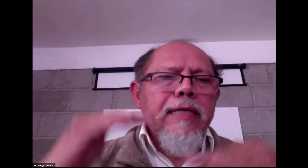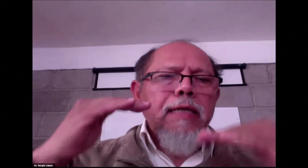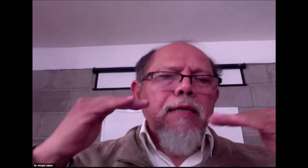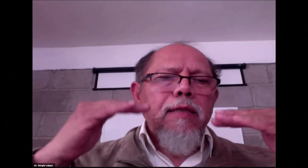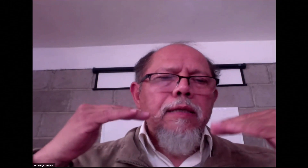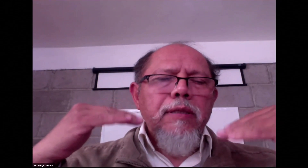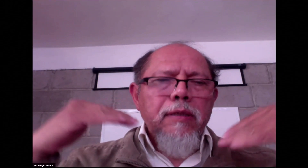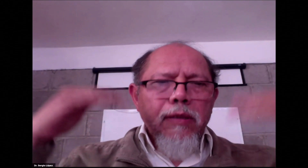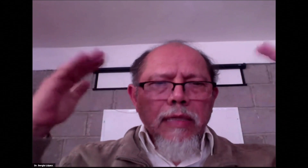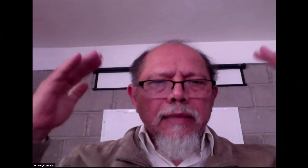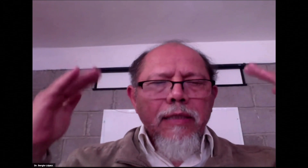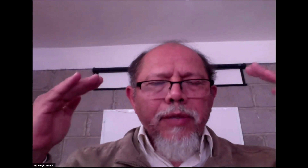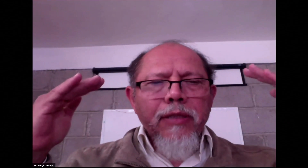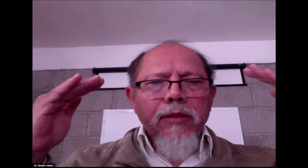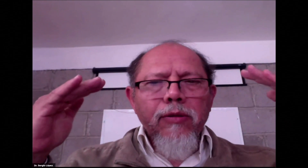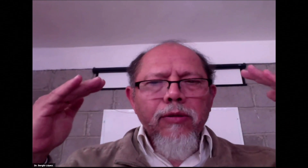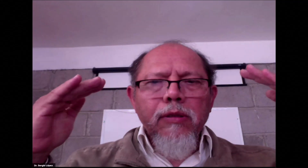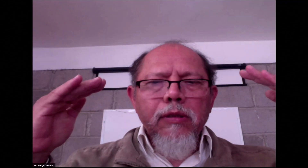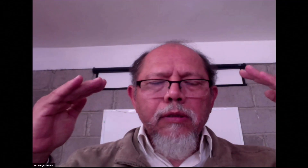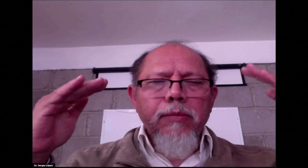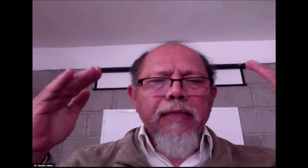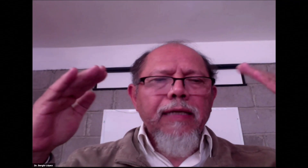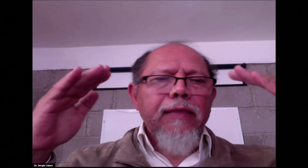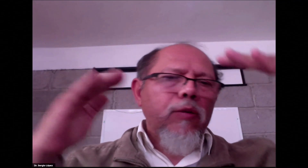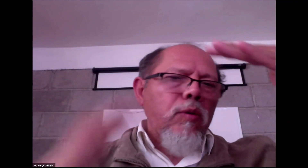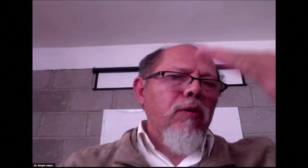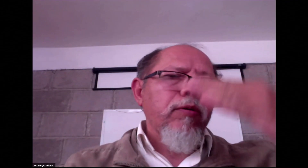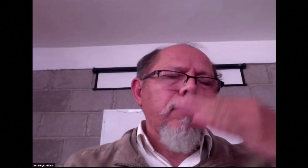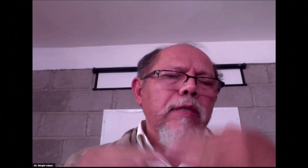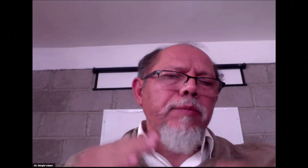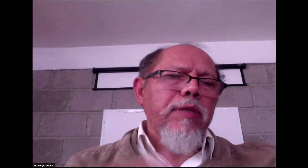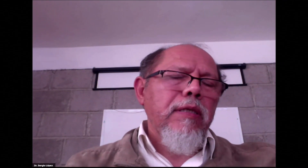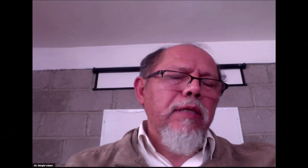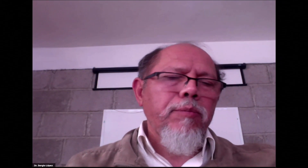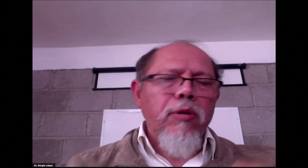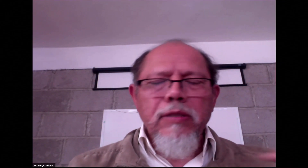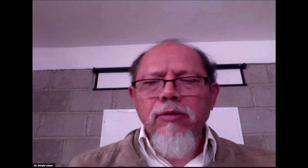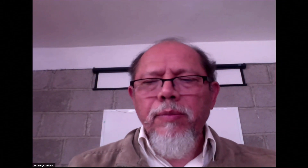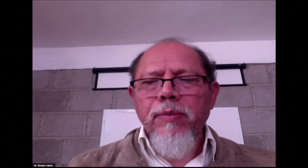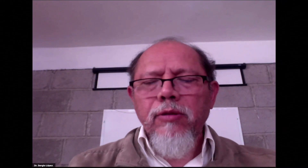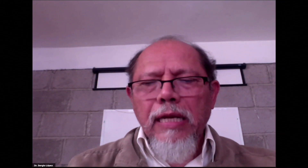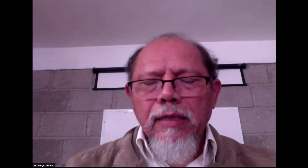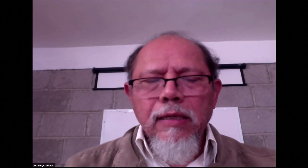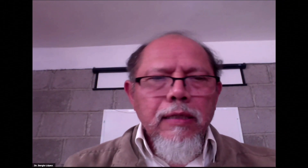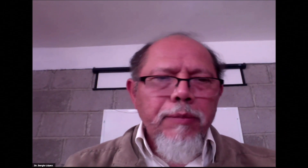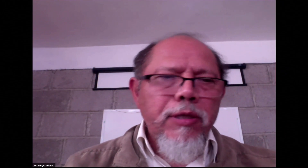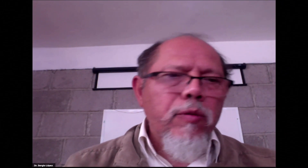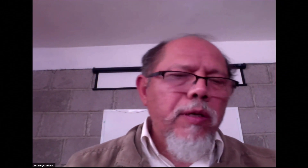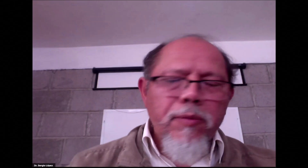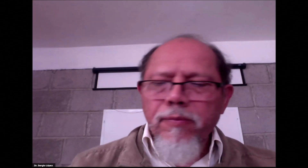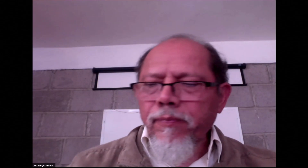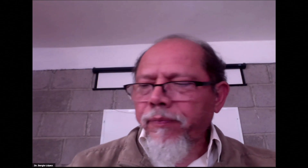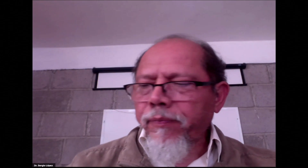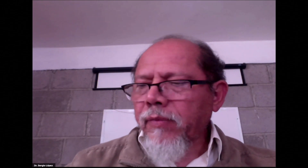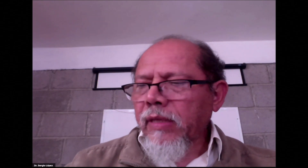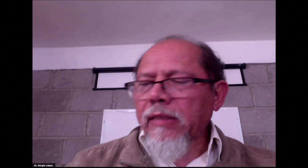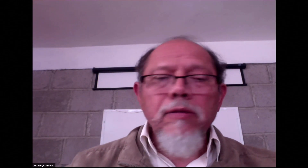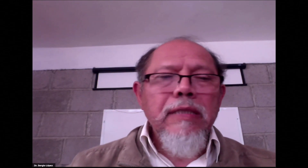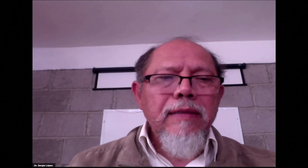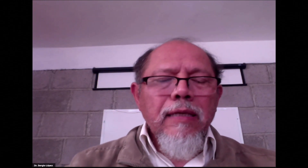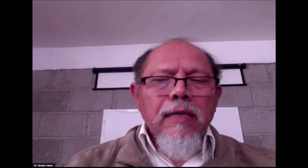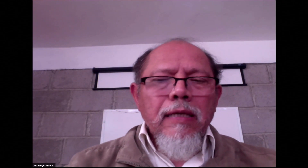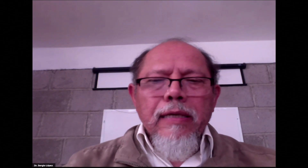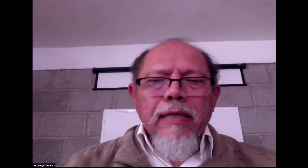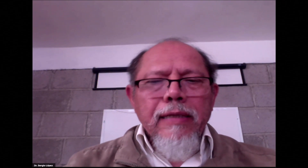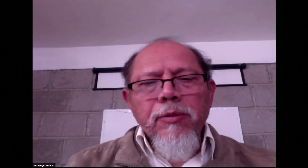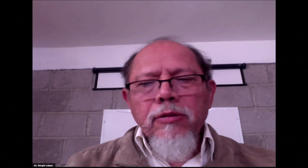be that from here, from my understanding, I de-articulate from my personal process,